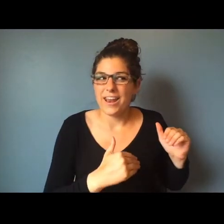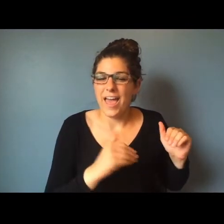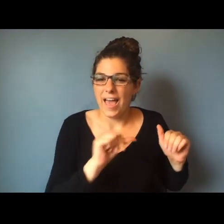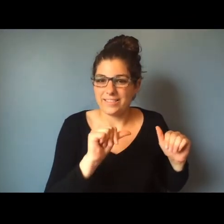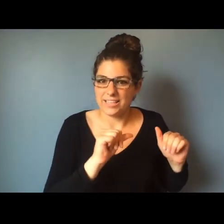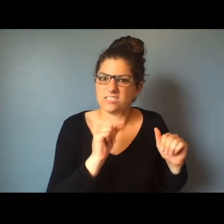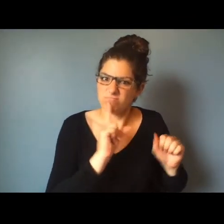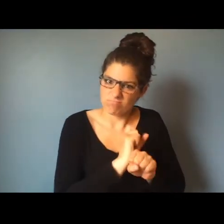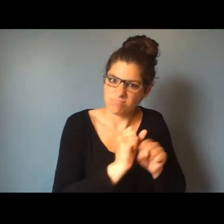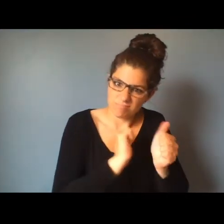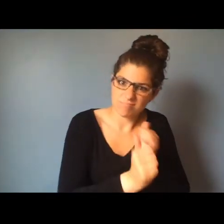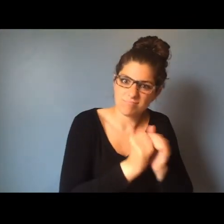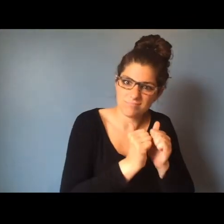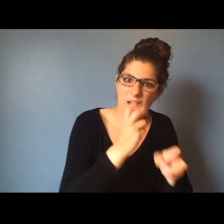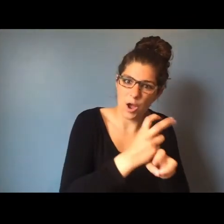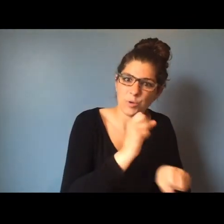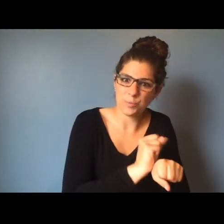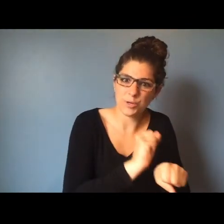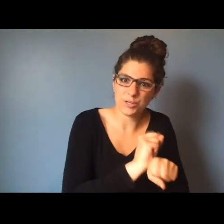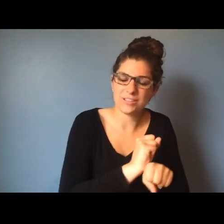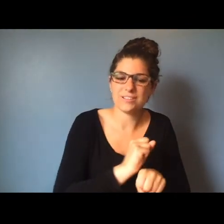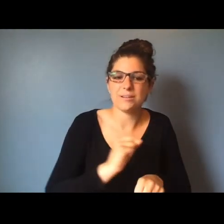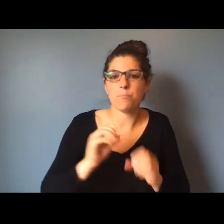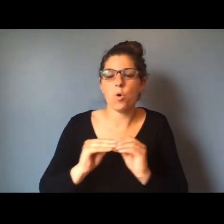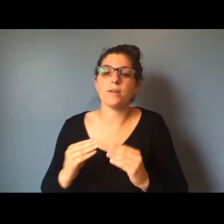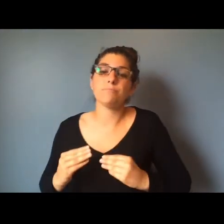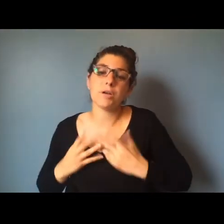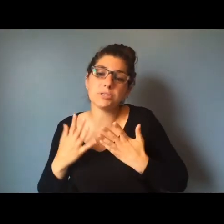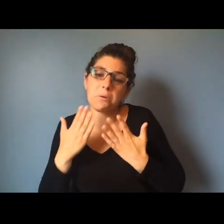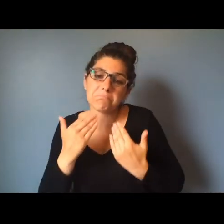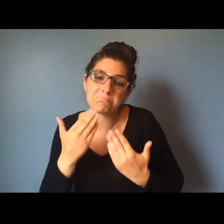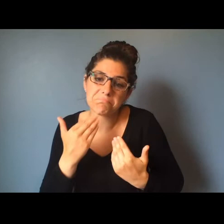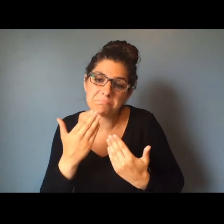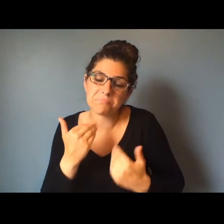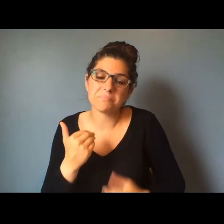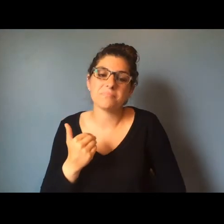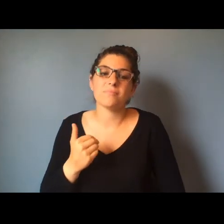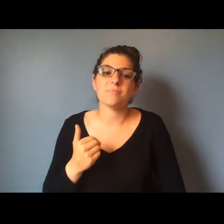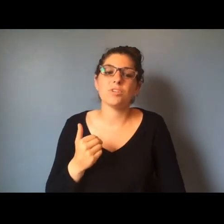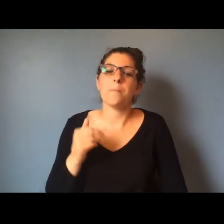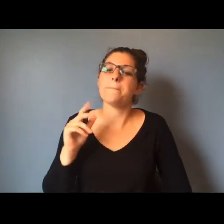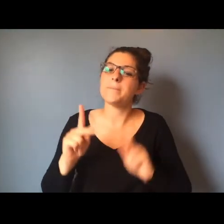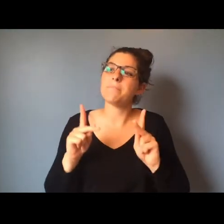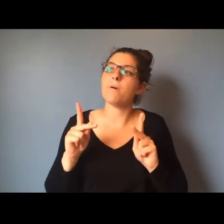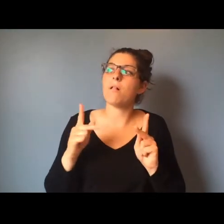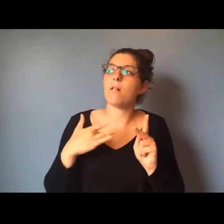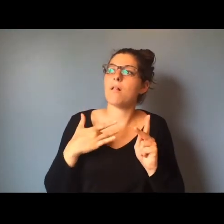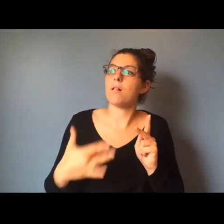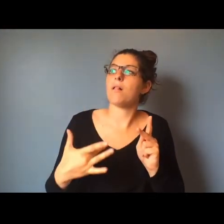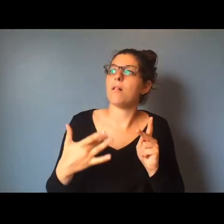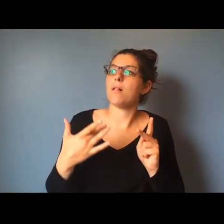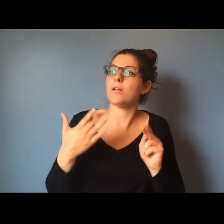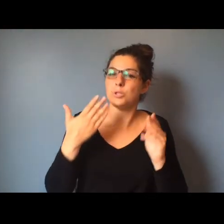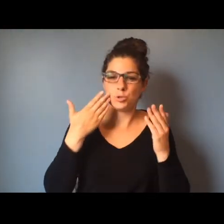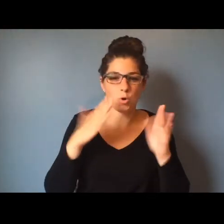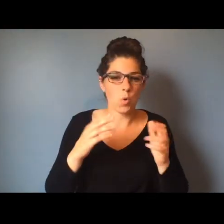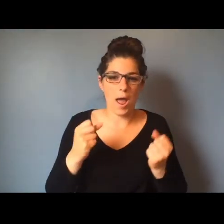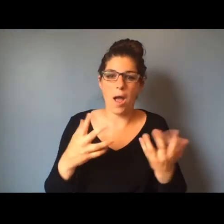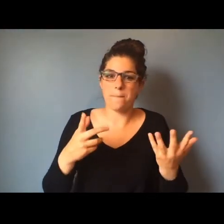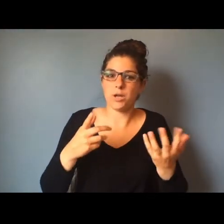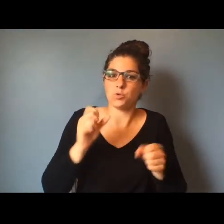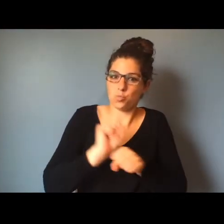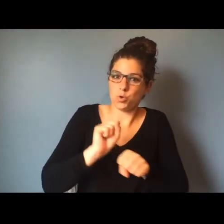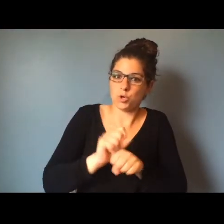right? So people often, I don't think, see or know how much like you guys